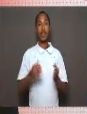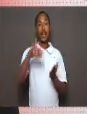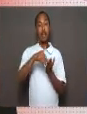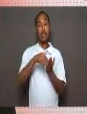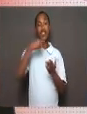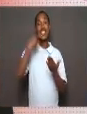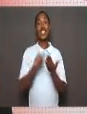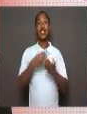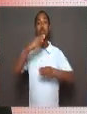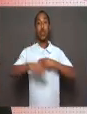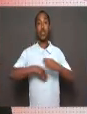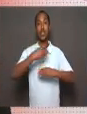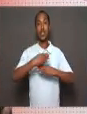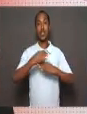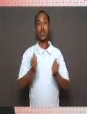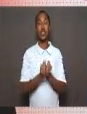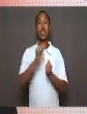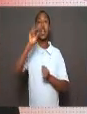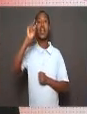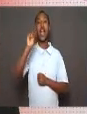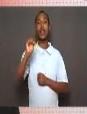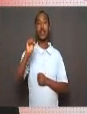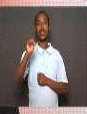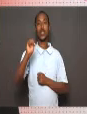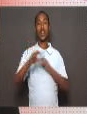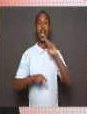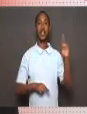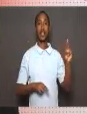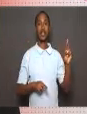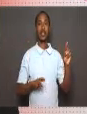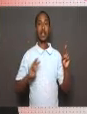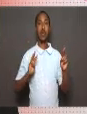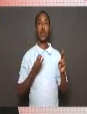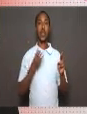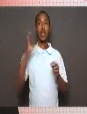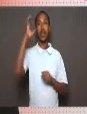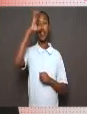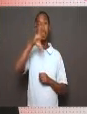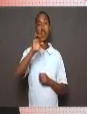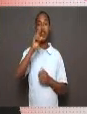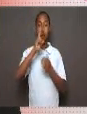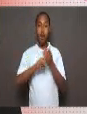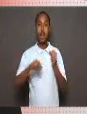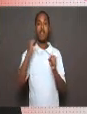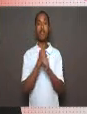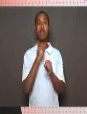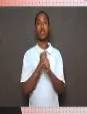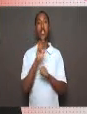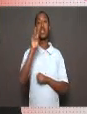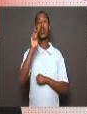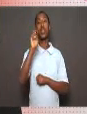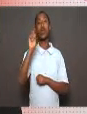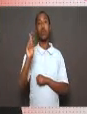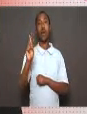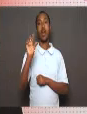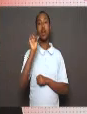If we repeat this process with our nitrogen reactant, we will discover that it only forms